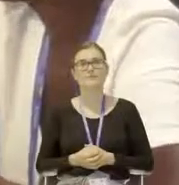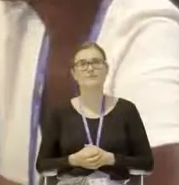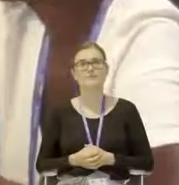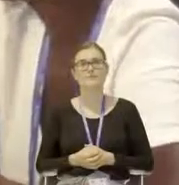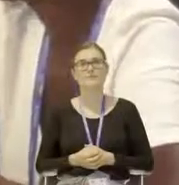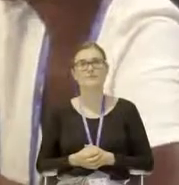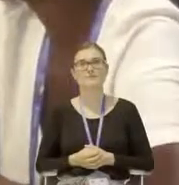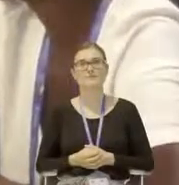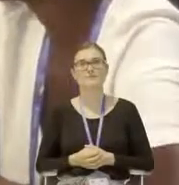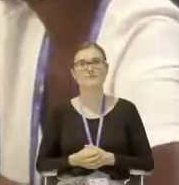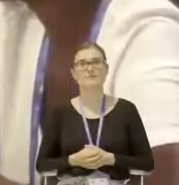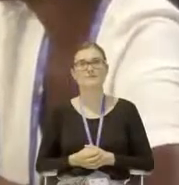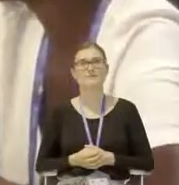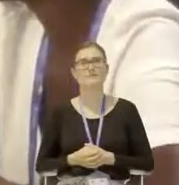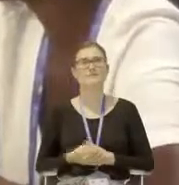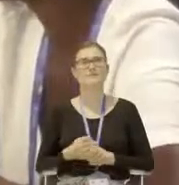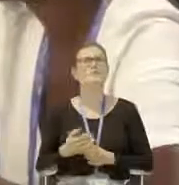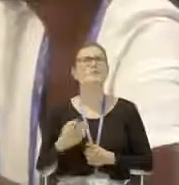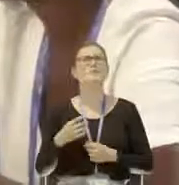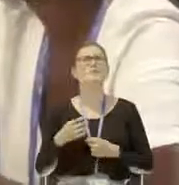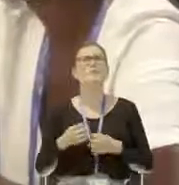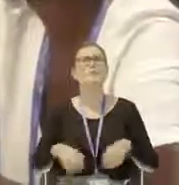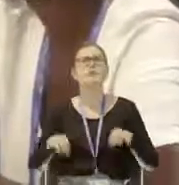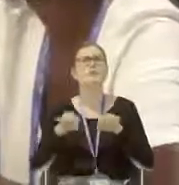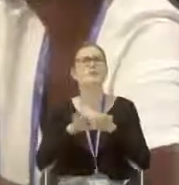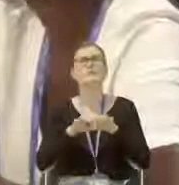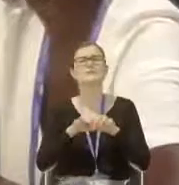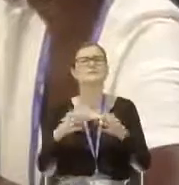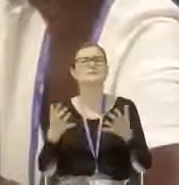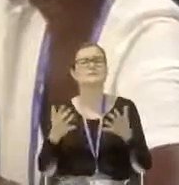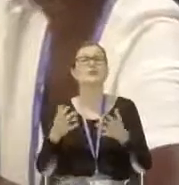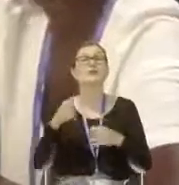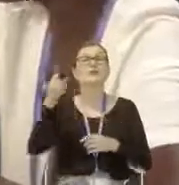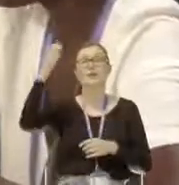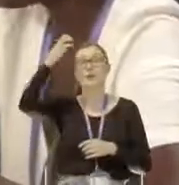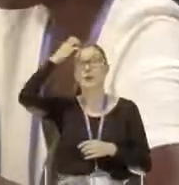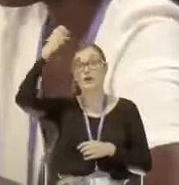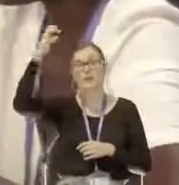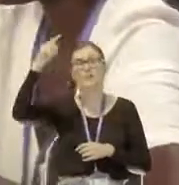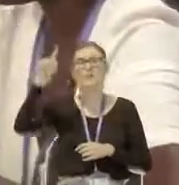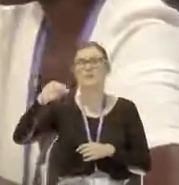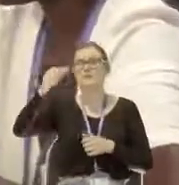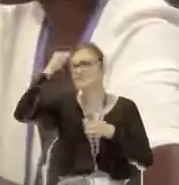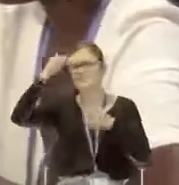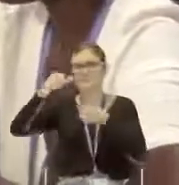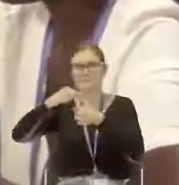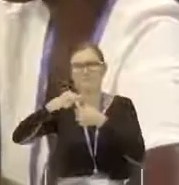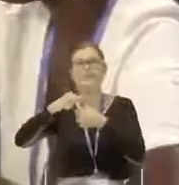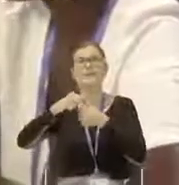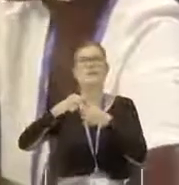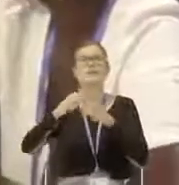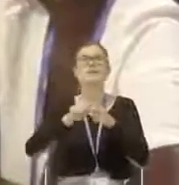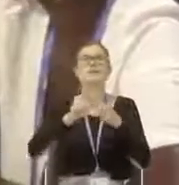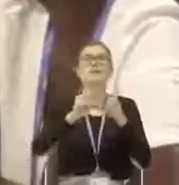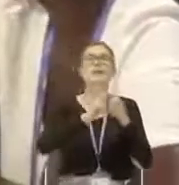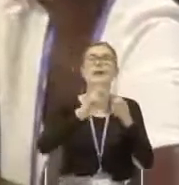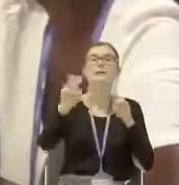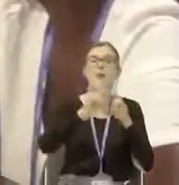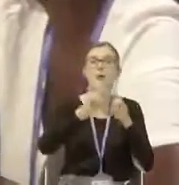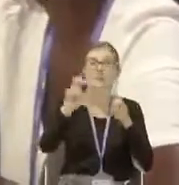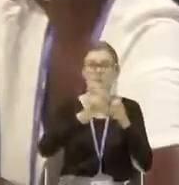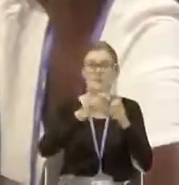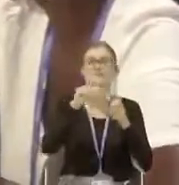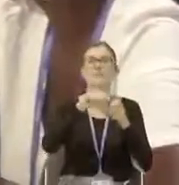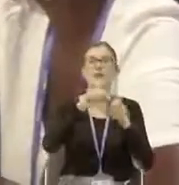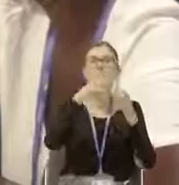factor in dealing with climate change, and to say that only 35% of our countries have done so. Again, in the